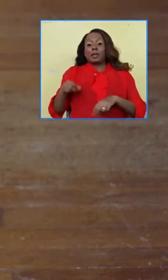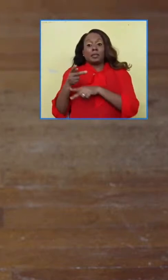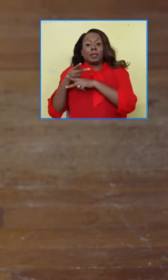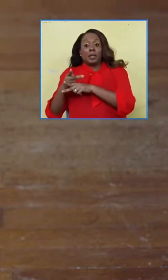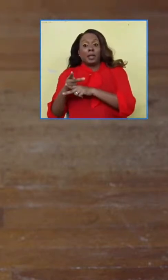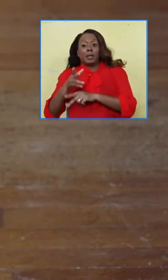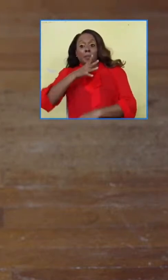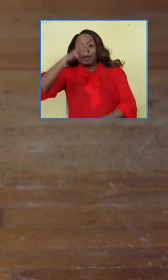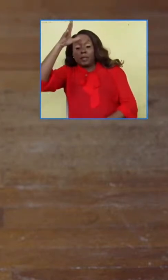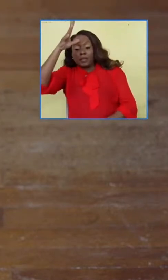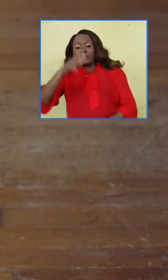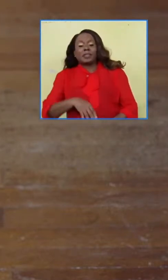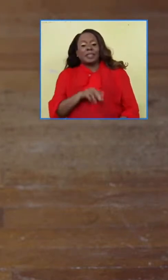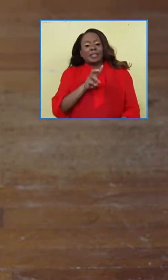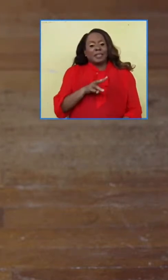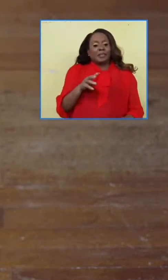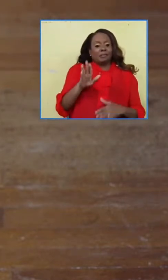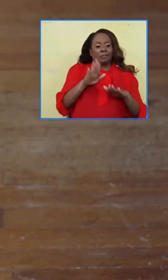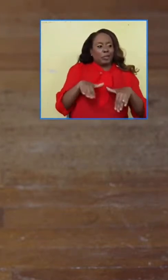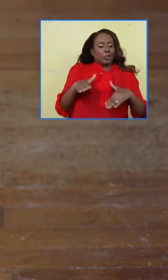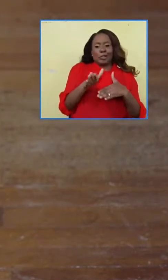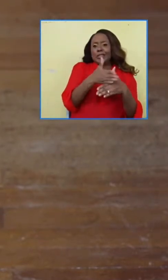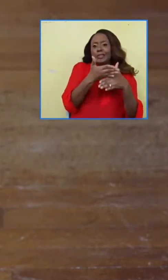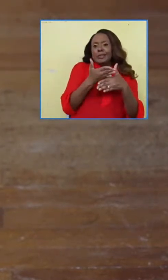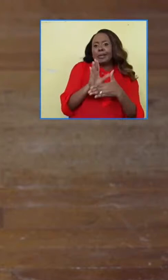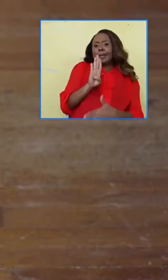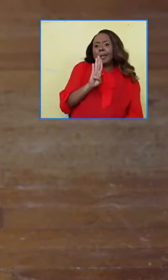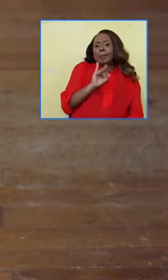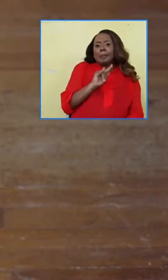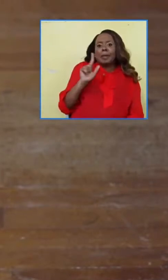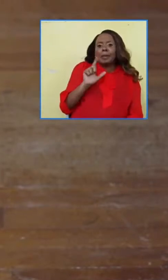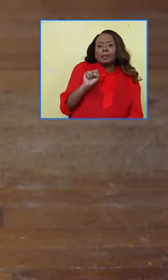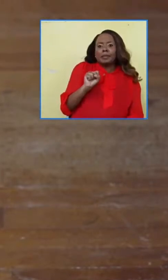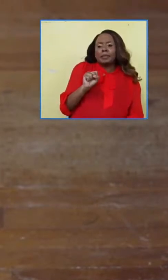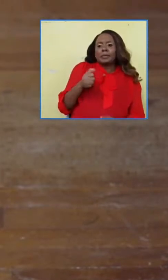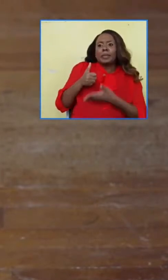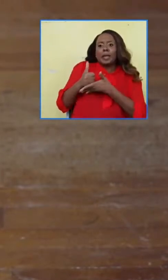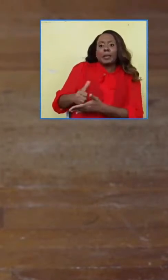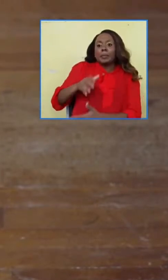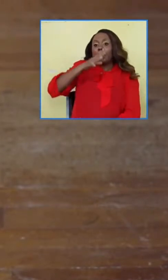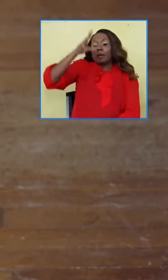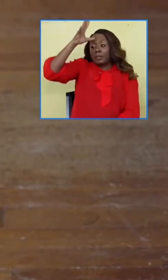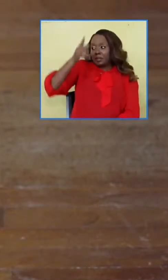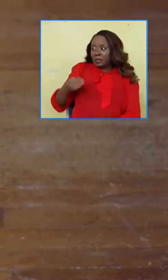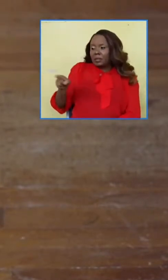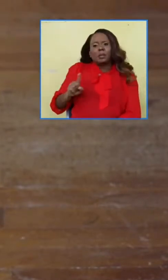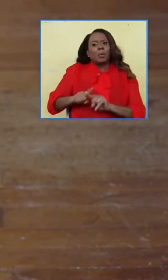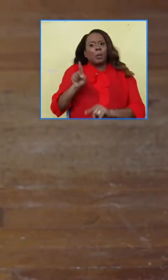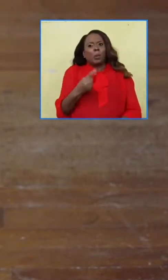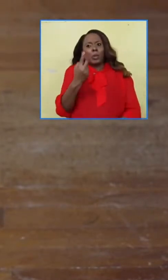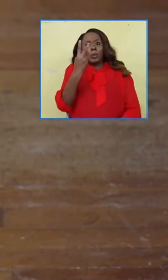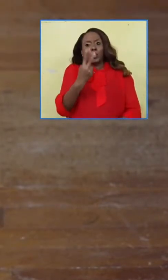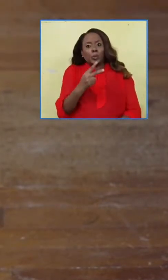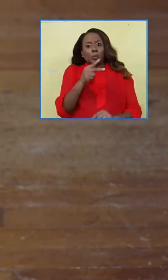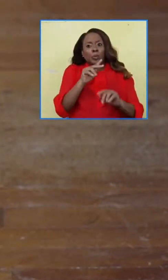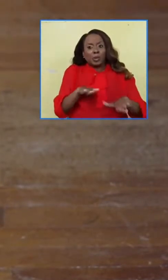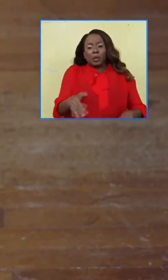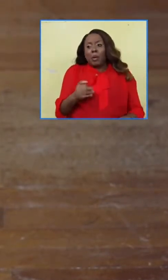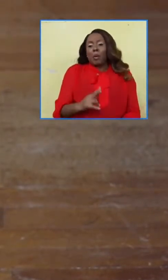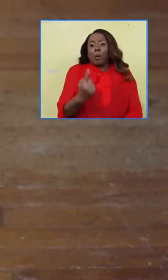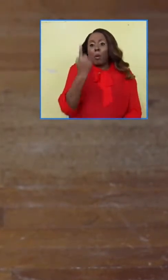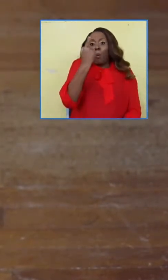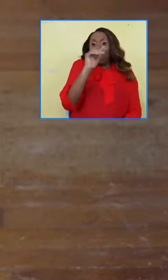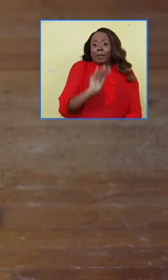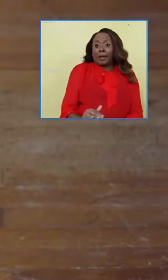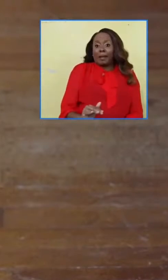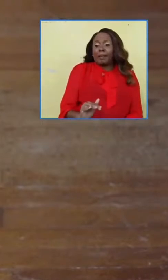share the bills of their parents, and they can make ends meet quite easily. If you only have 2 children or 1 child